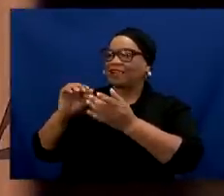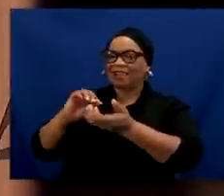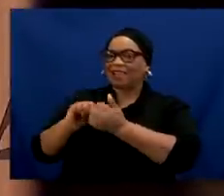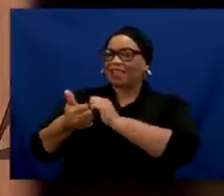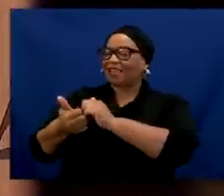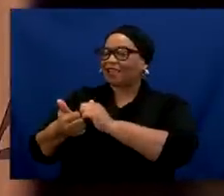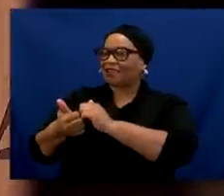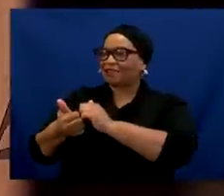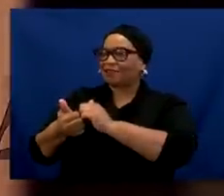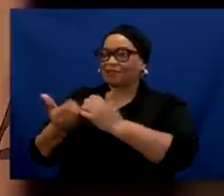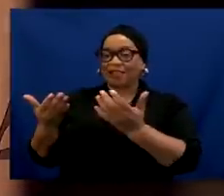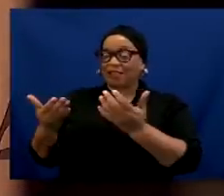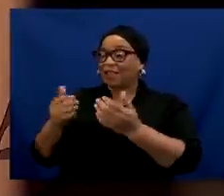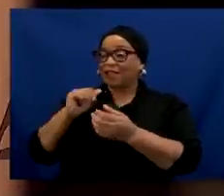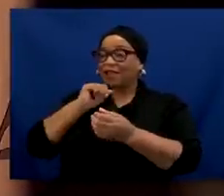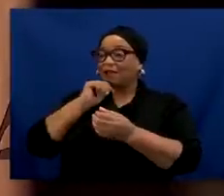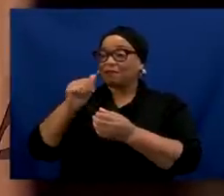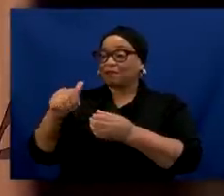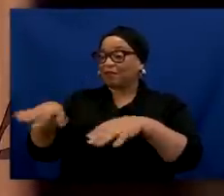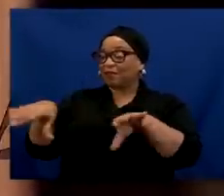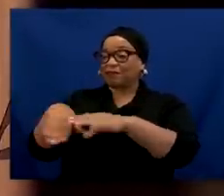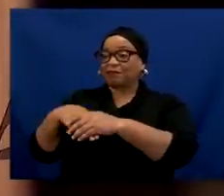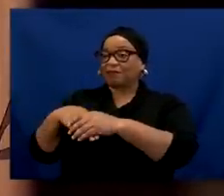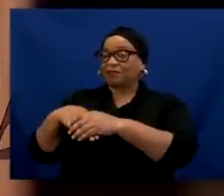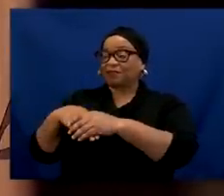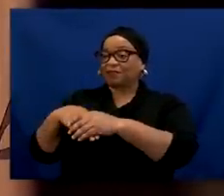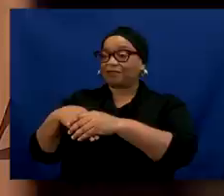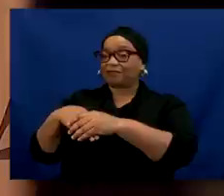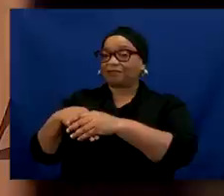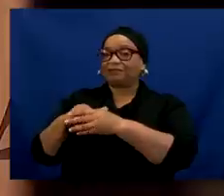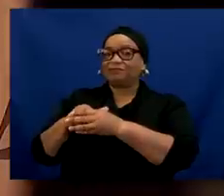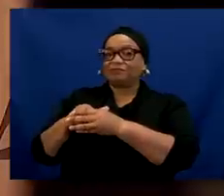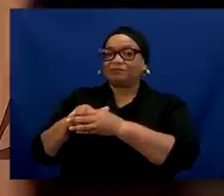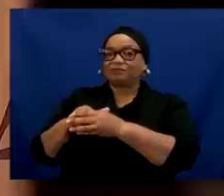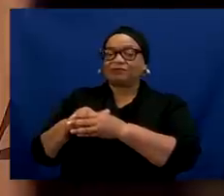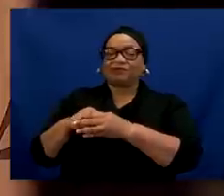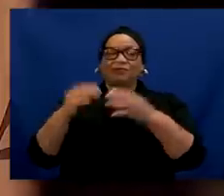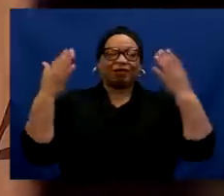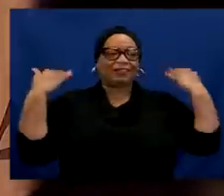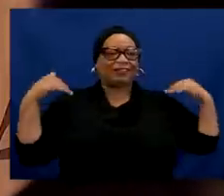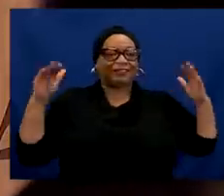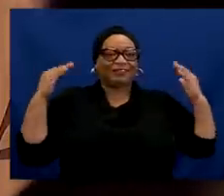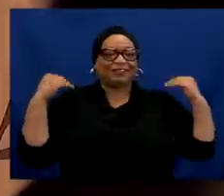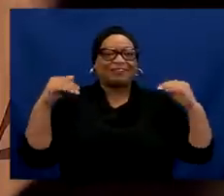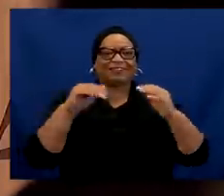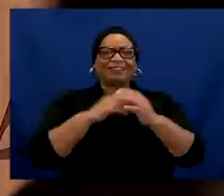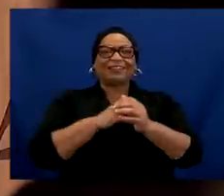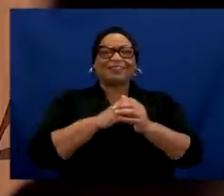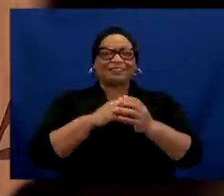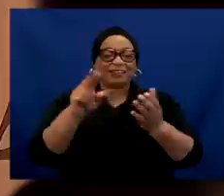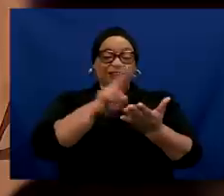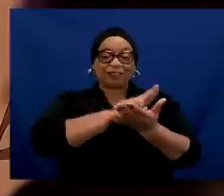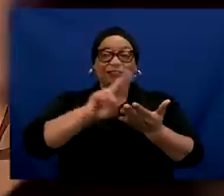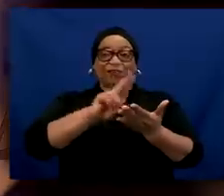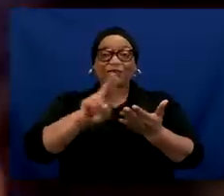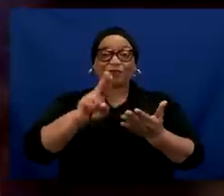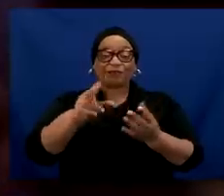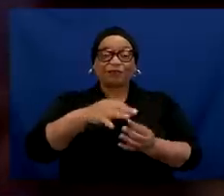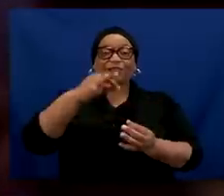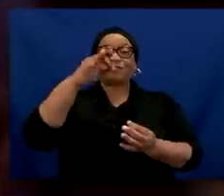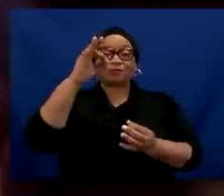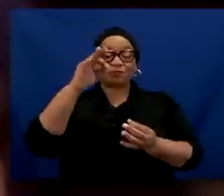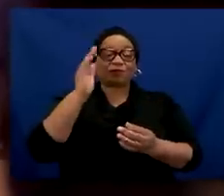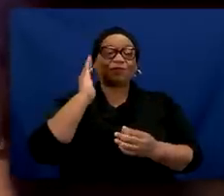be, seeing I know not a man? And the angel answered and said unto her, The Holy Ghost shall come upon